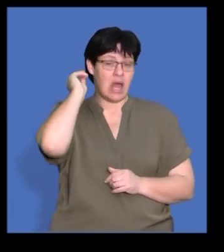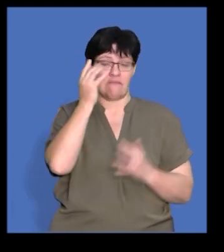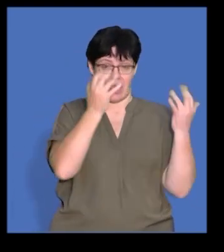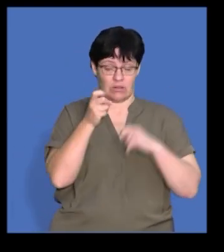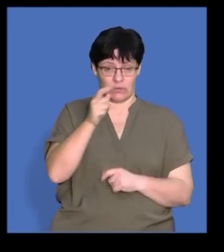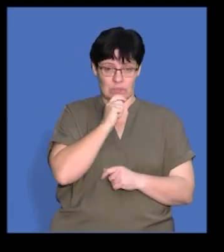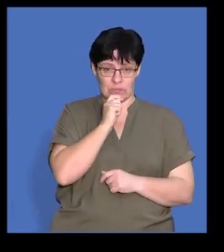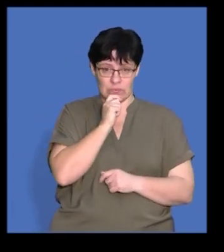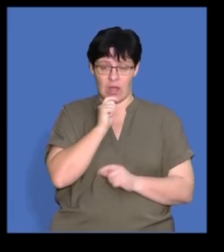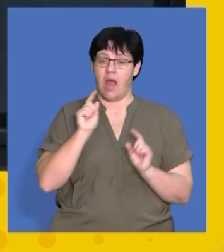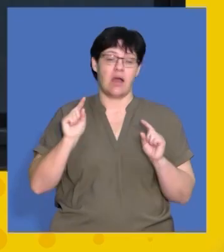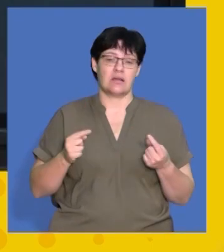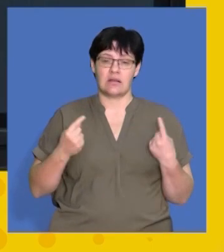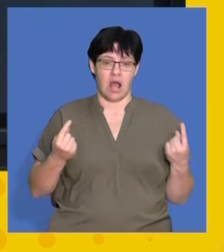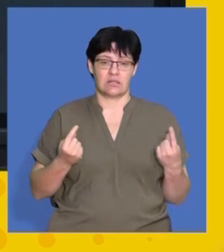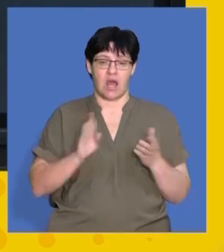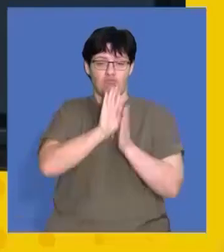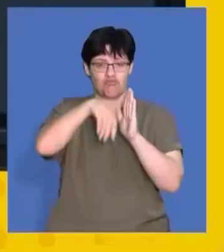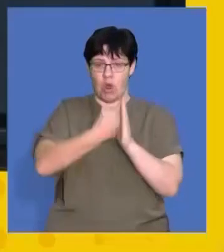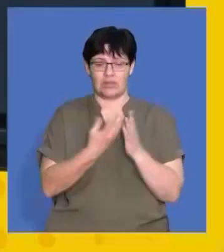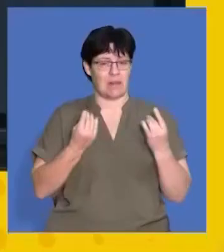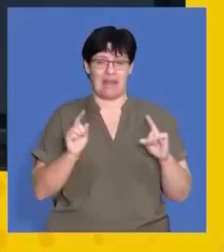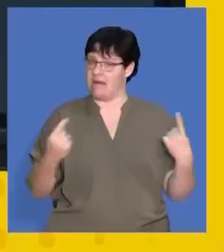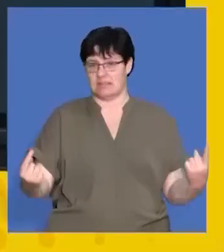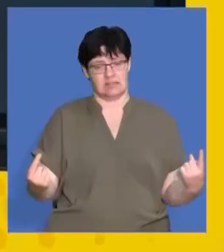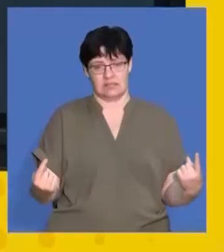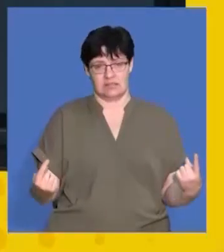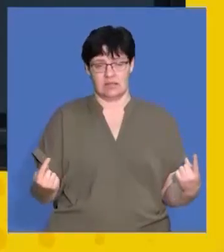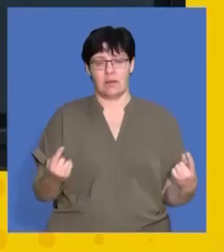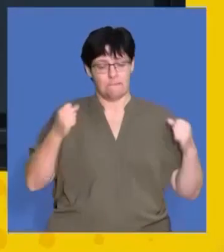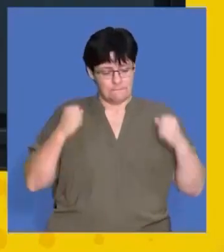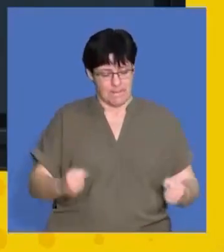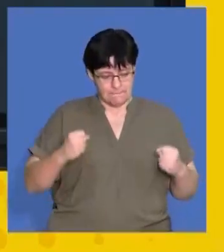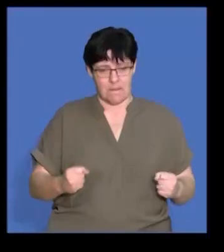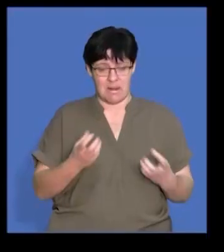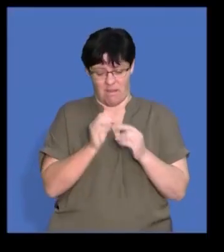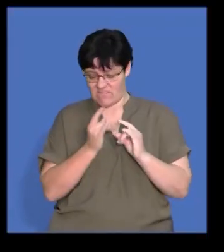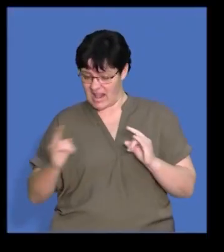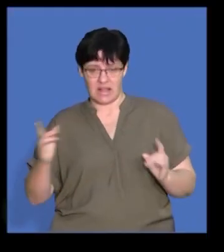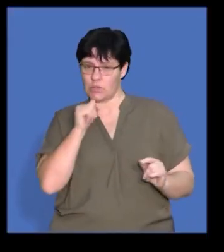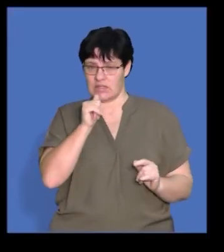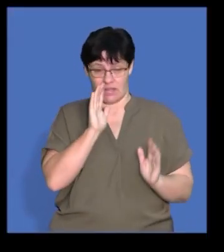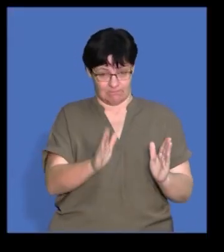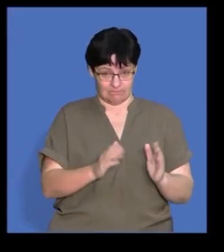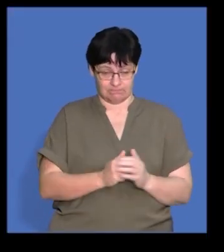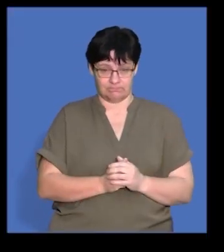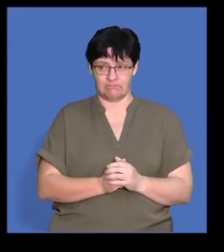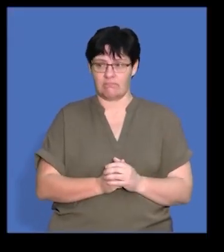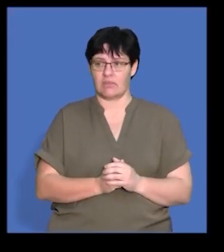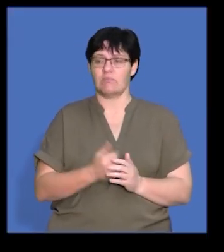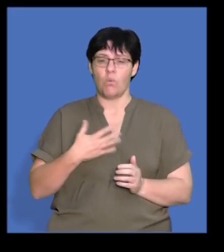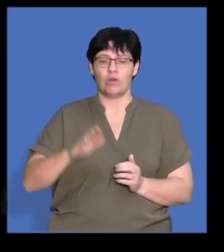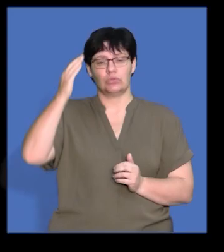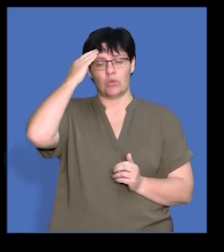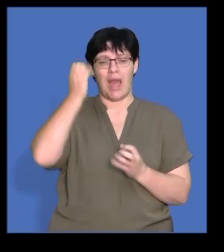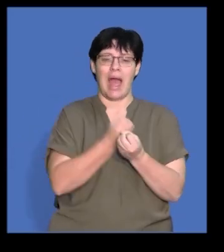calculation, you cannot round these numbers off. They need to be exactly what it was in the question. Now they want to know the